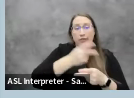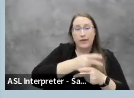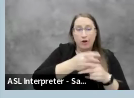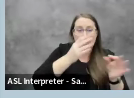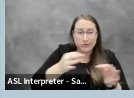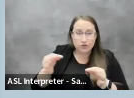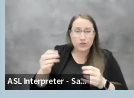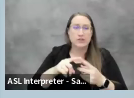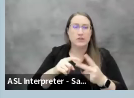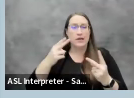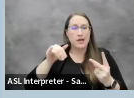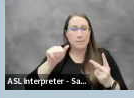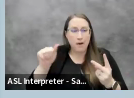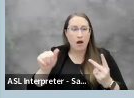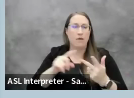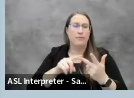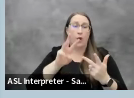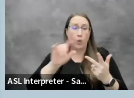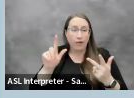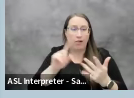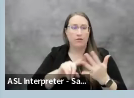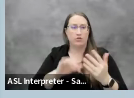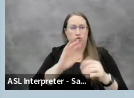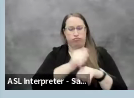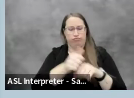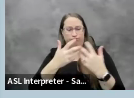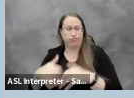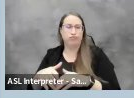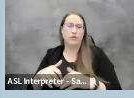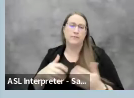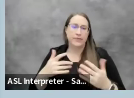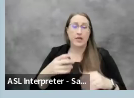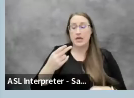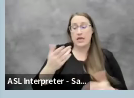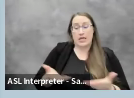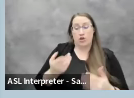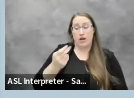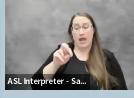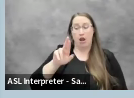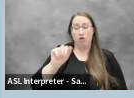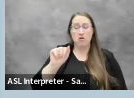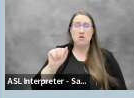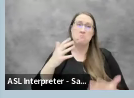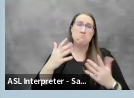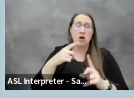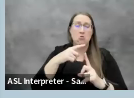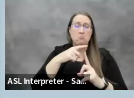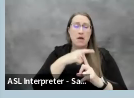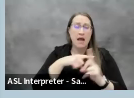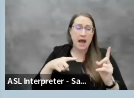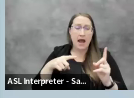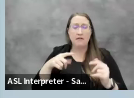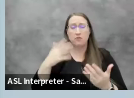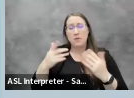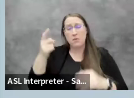to a complete estate plan typically. I would say HERA in general is a third to a half. If